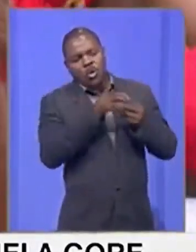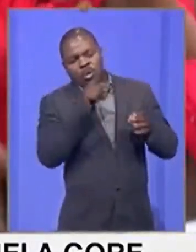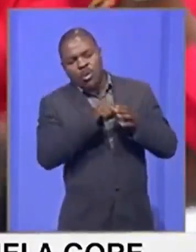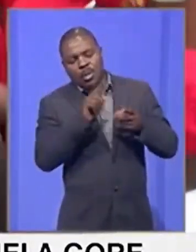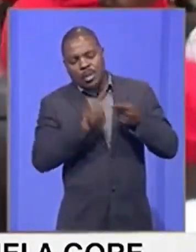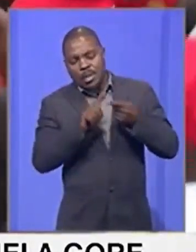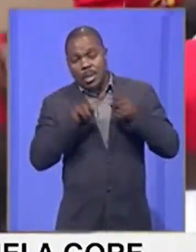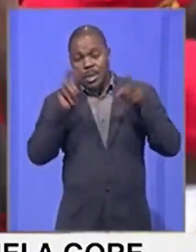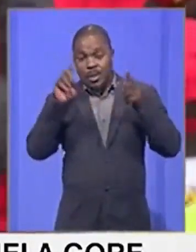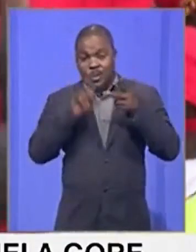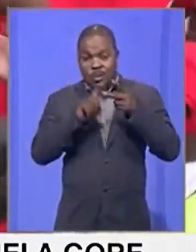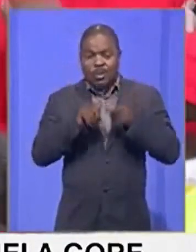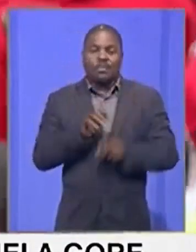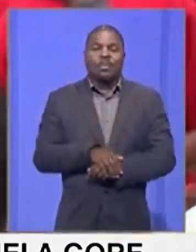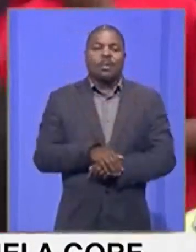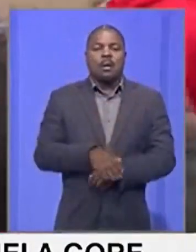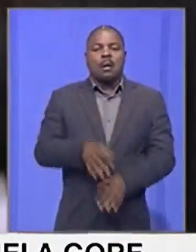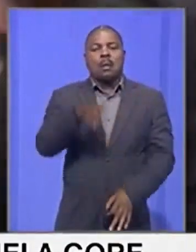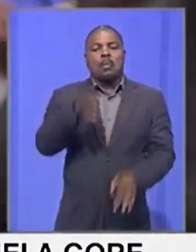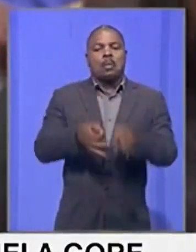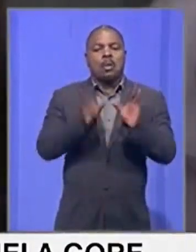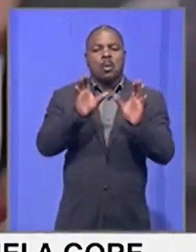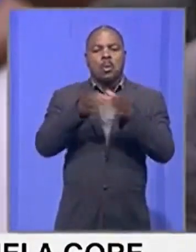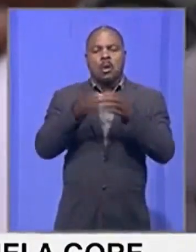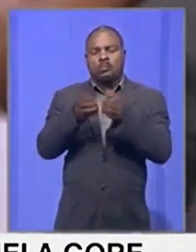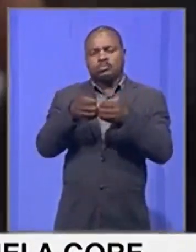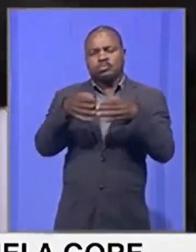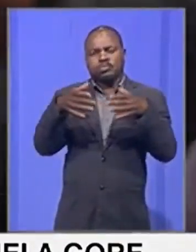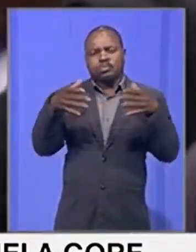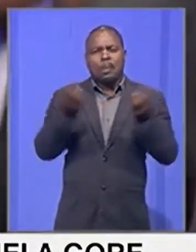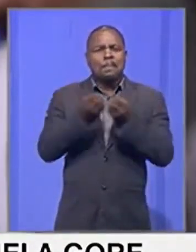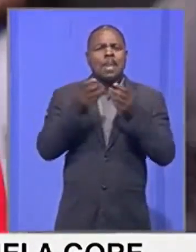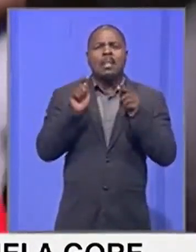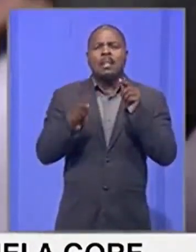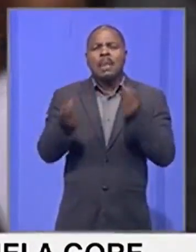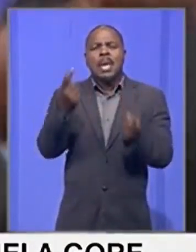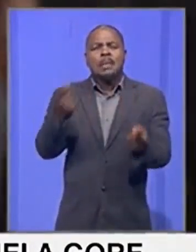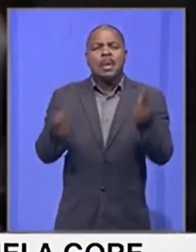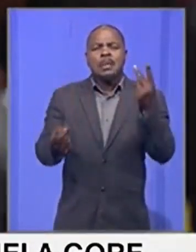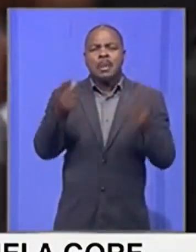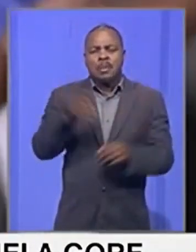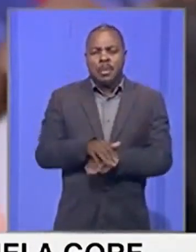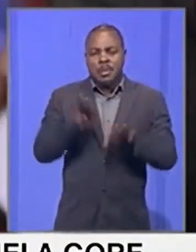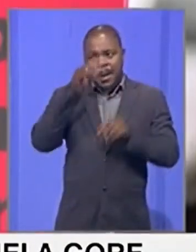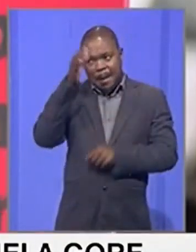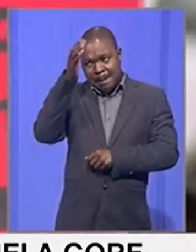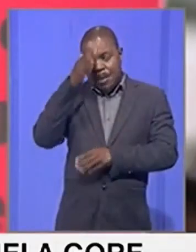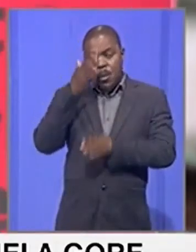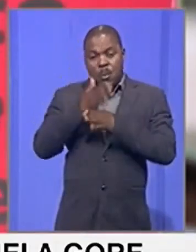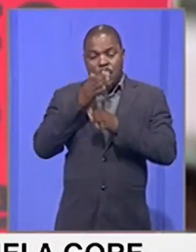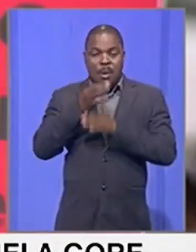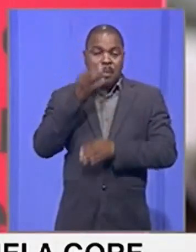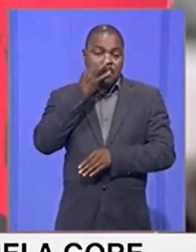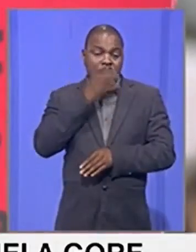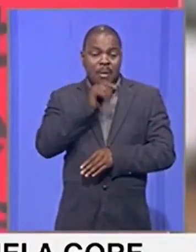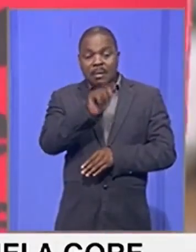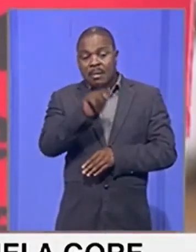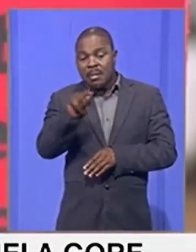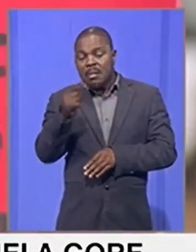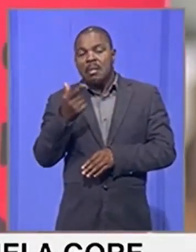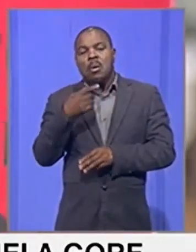compromised themselves a lot when they started going into bed with the political organizations. Unions have put their interests before